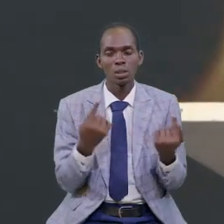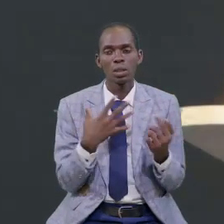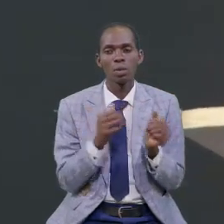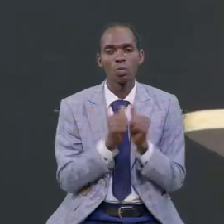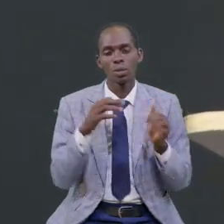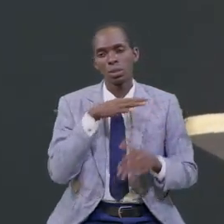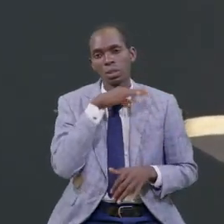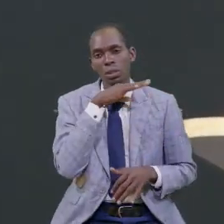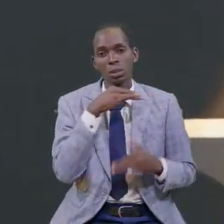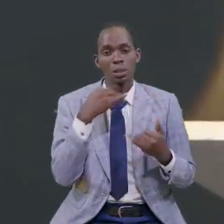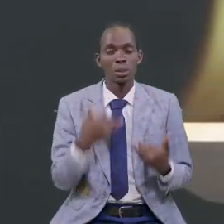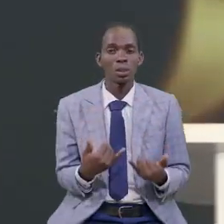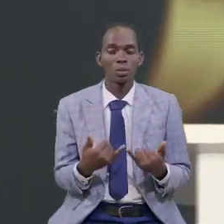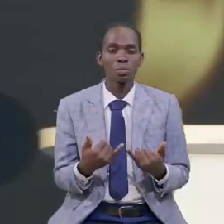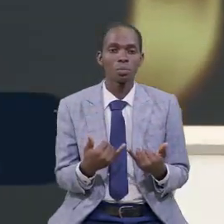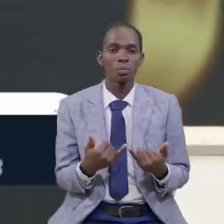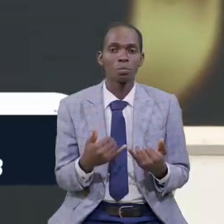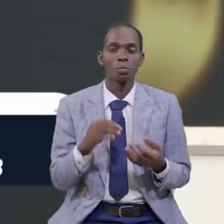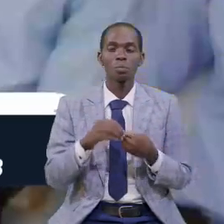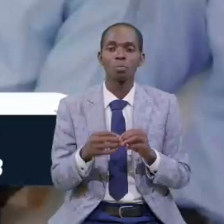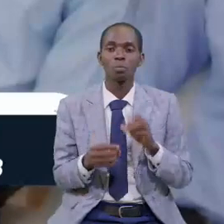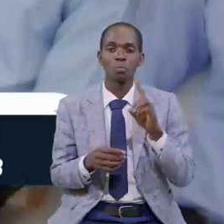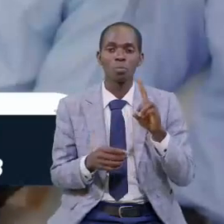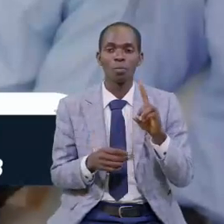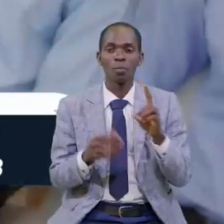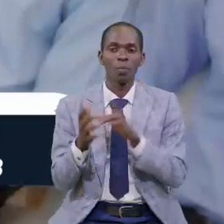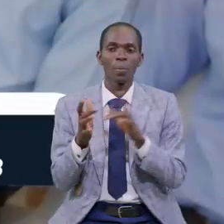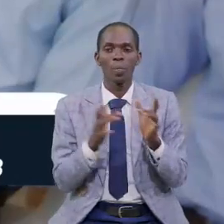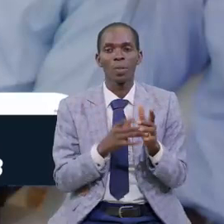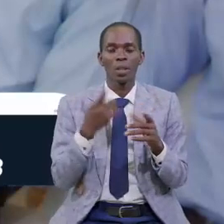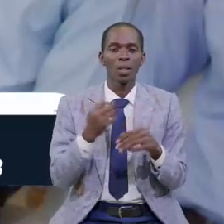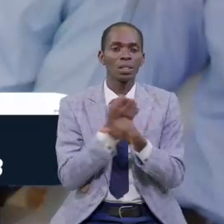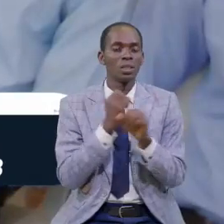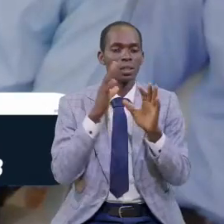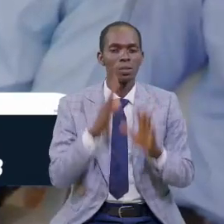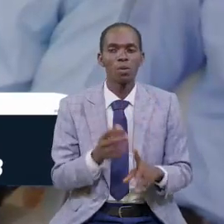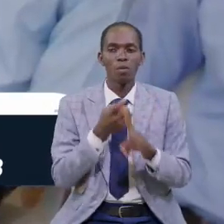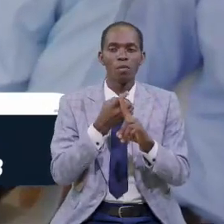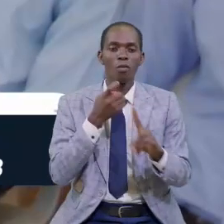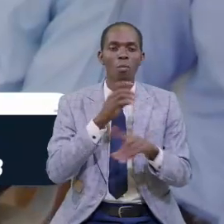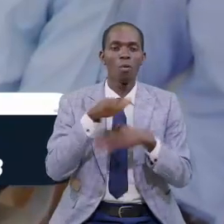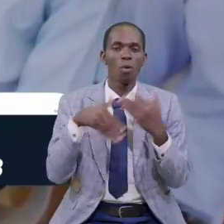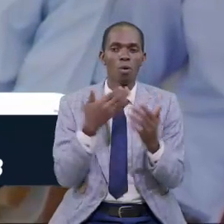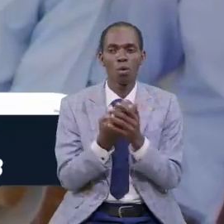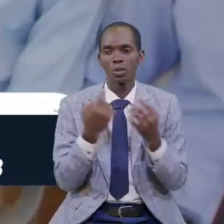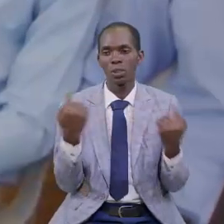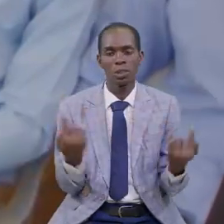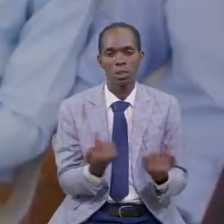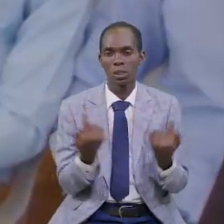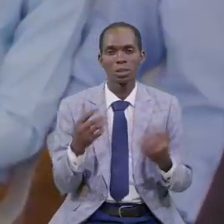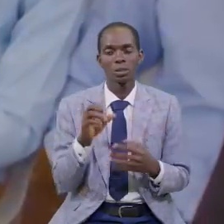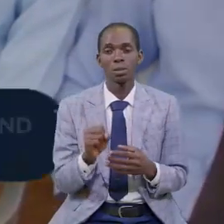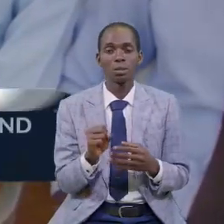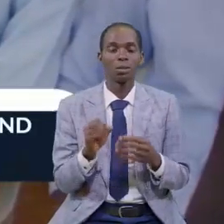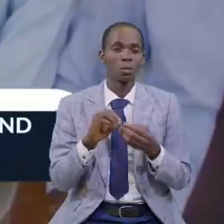one, Jesus, the Savior from all sins. Number two, Jesus,